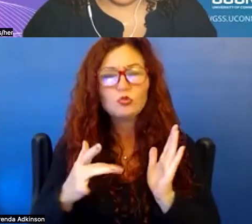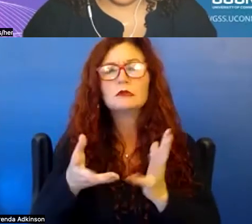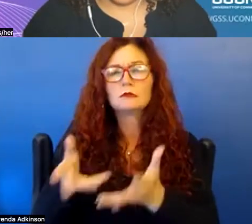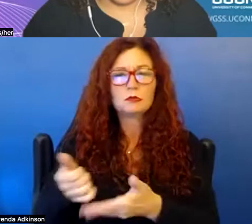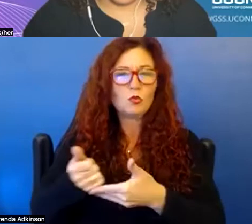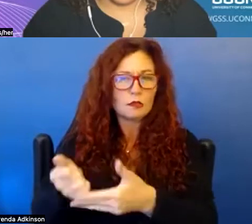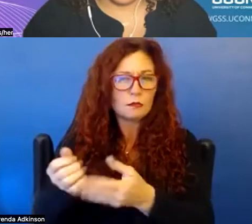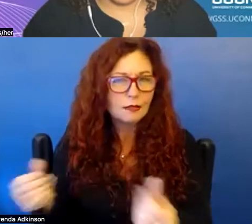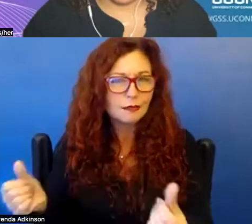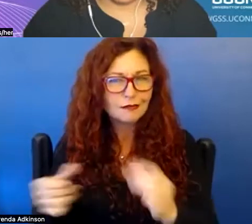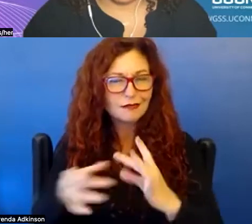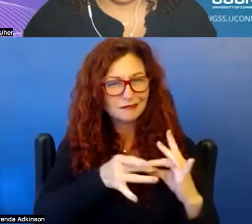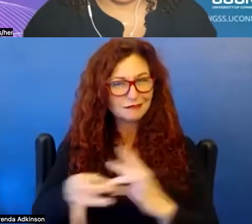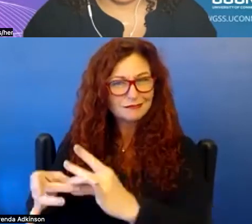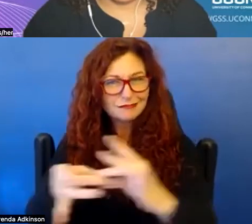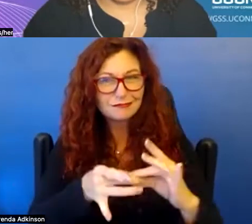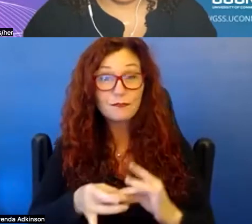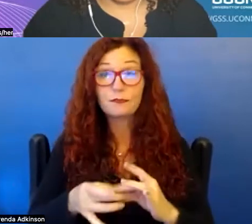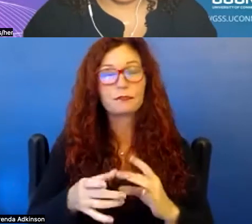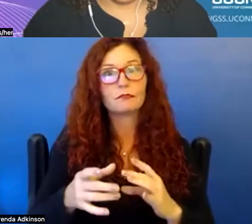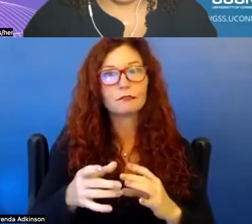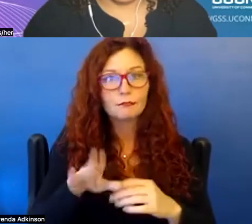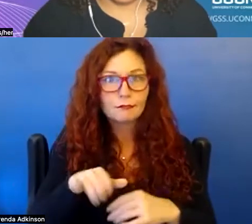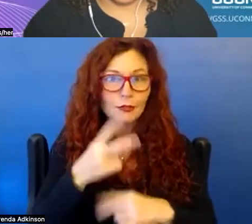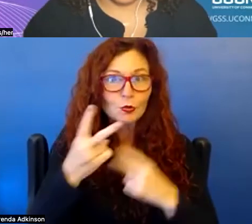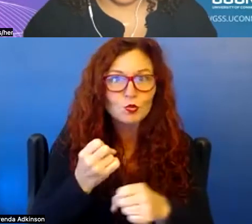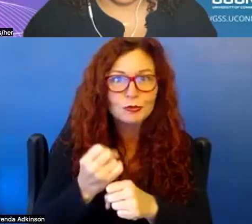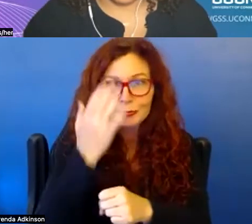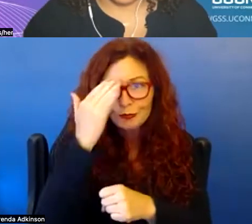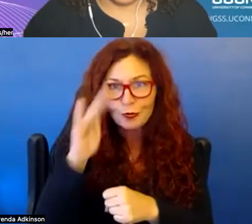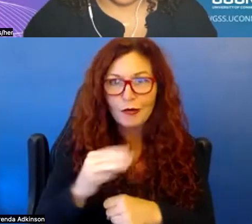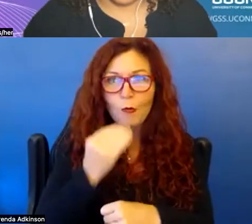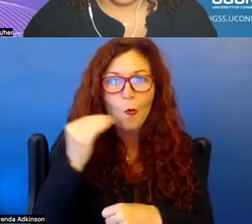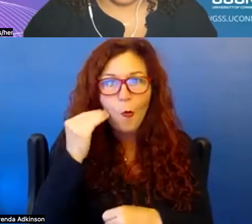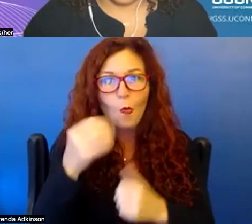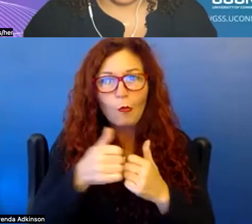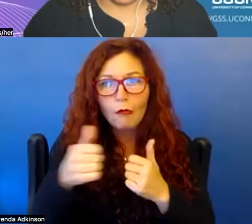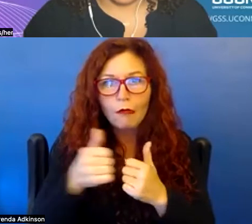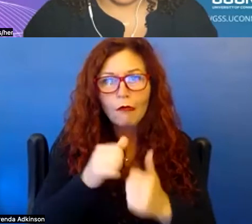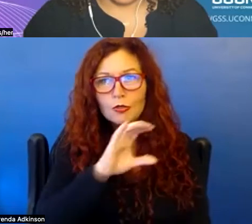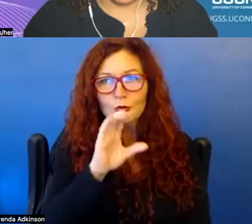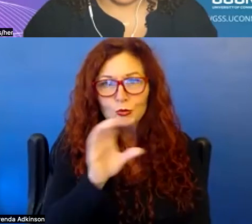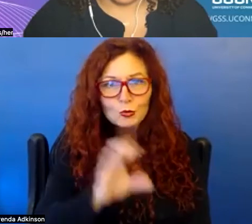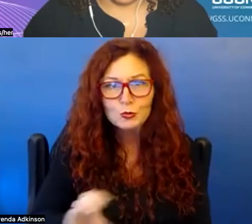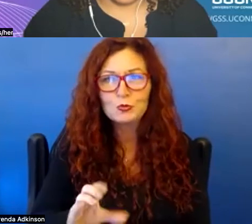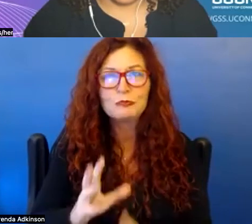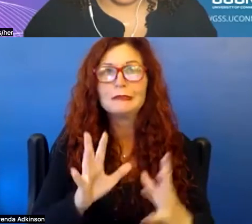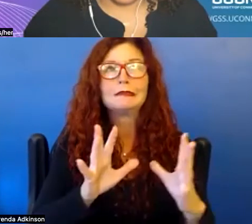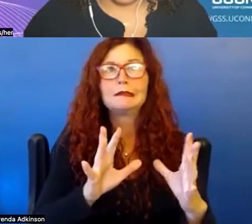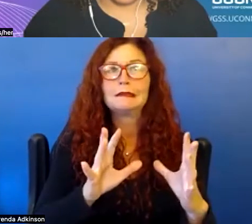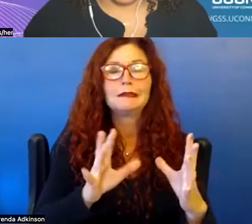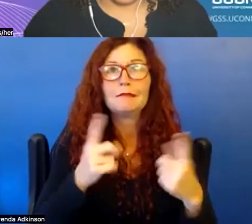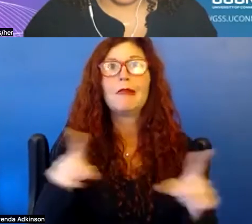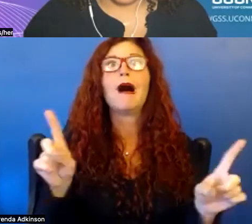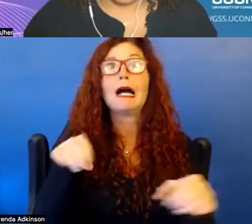first time doing things in person, because for 2 years everything was virtual. So grateful for the opportunity for that work. But